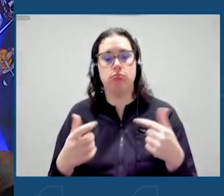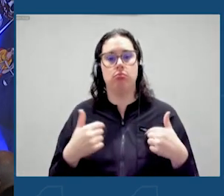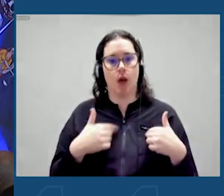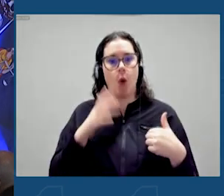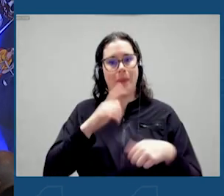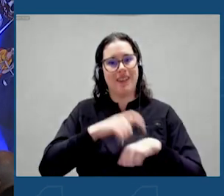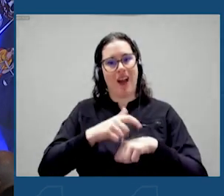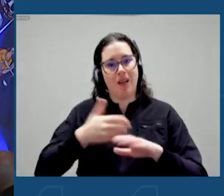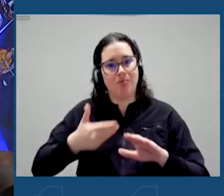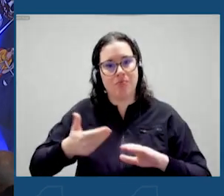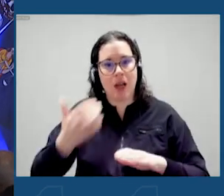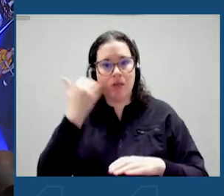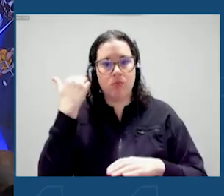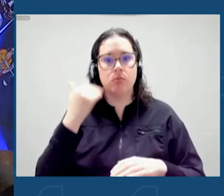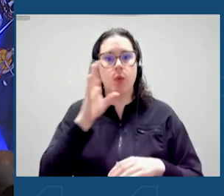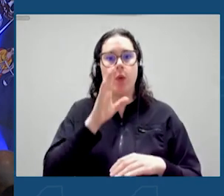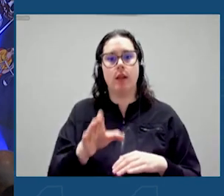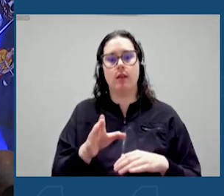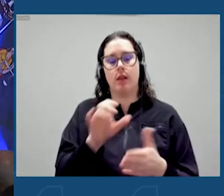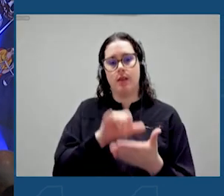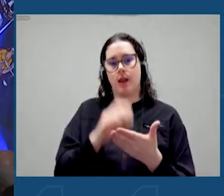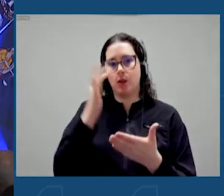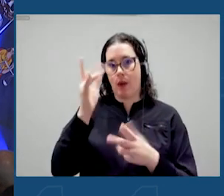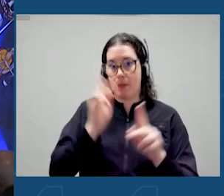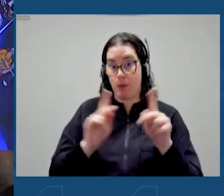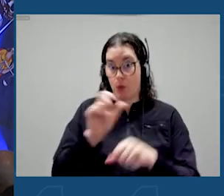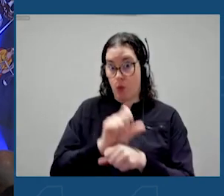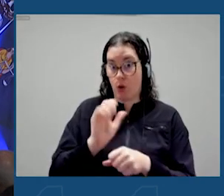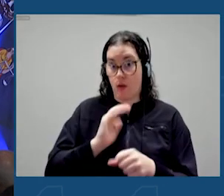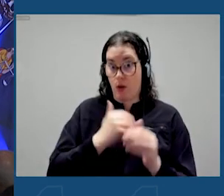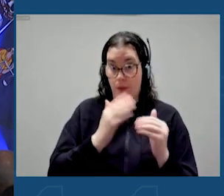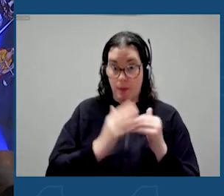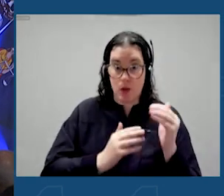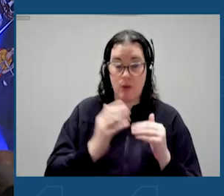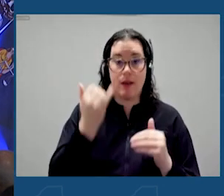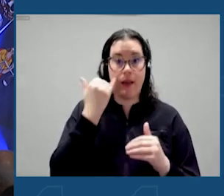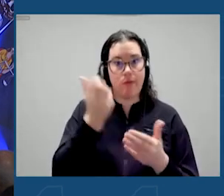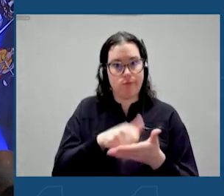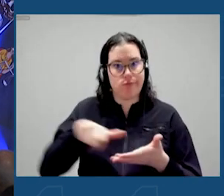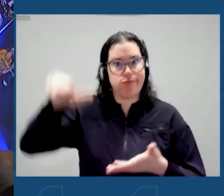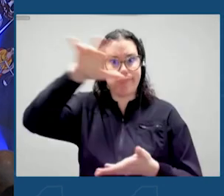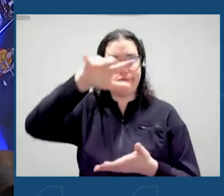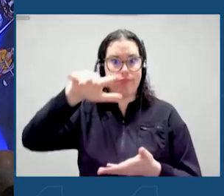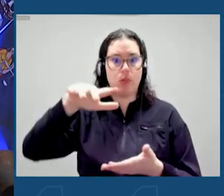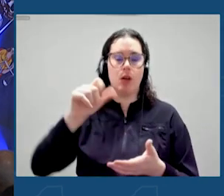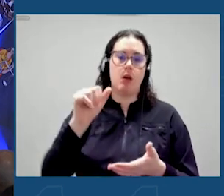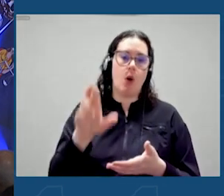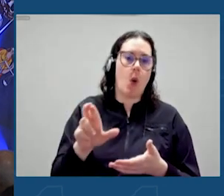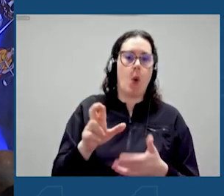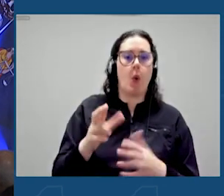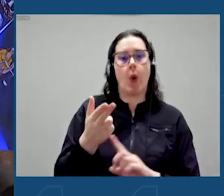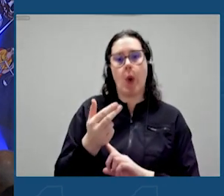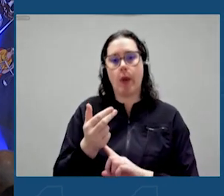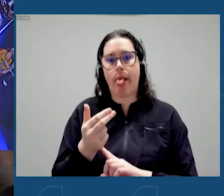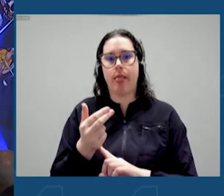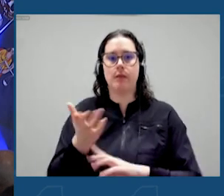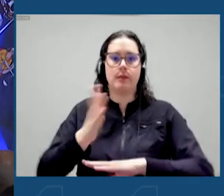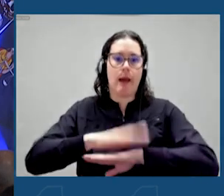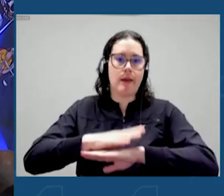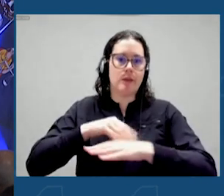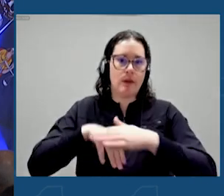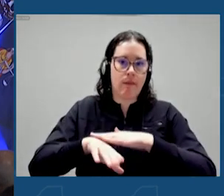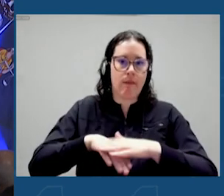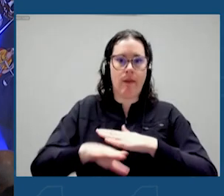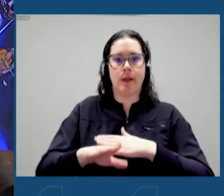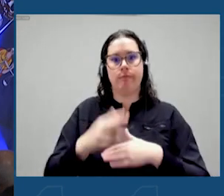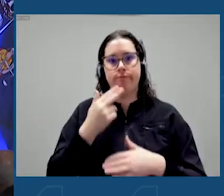That's how a lot of people who work in our buildings, whether they're making a big salary or they're working at the hotel check-in desk where I'm friends, first